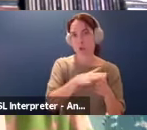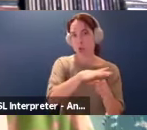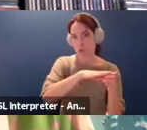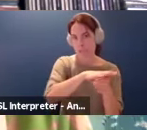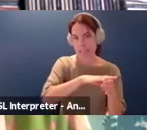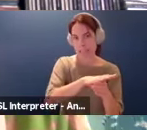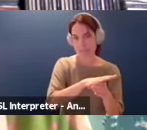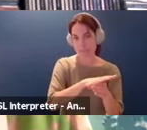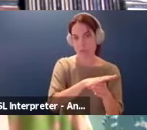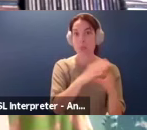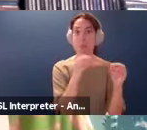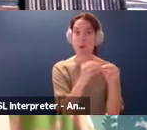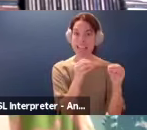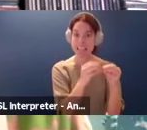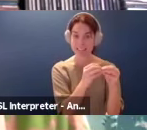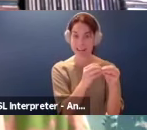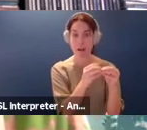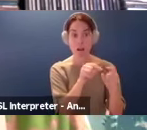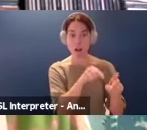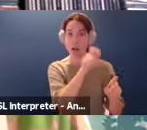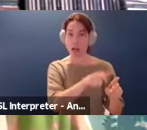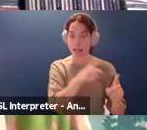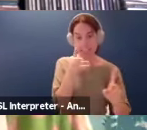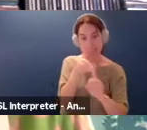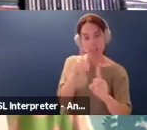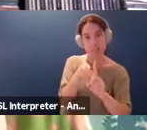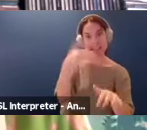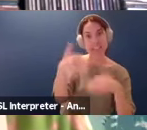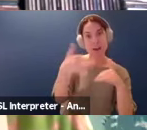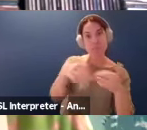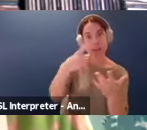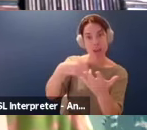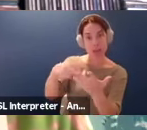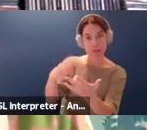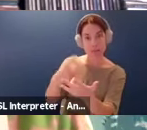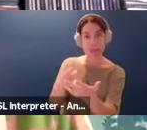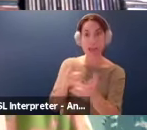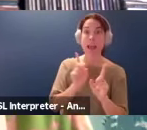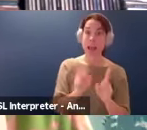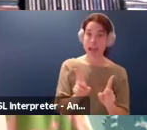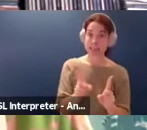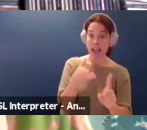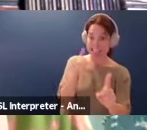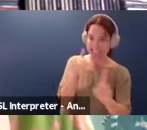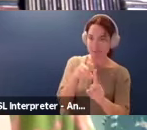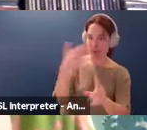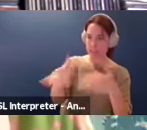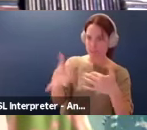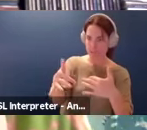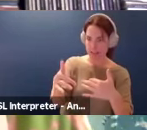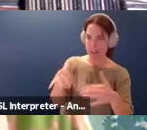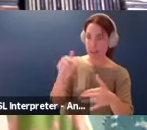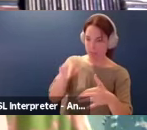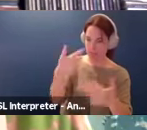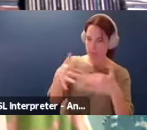with the sufferings of the sufferings makes the sufferings of others their own so if we as white people